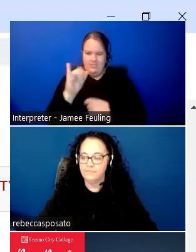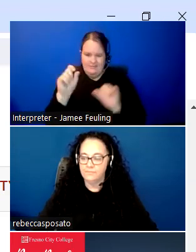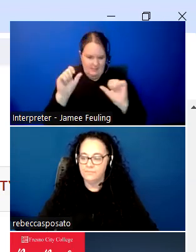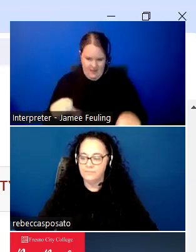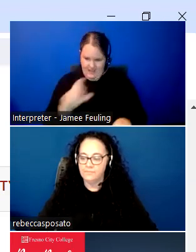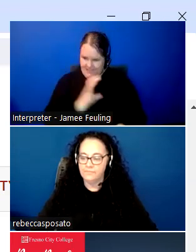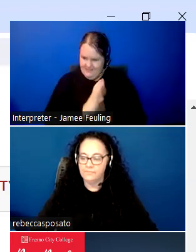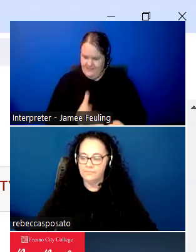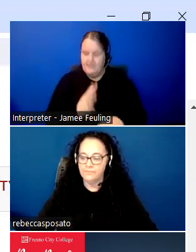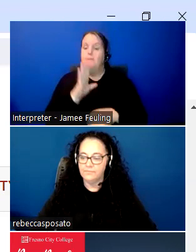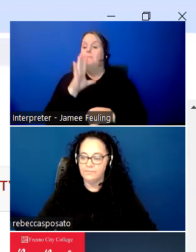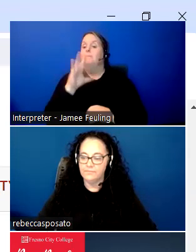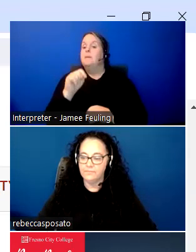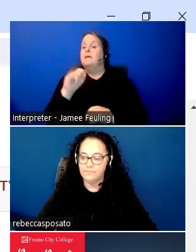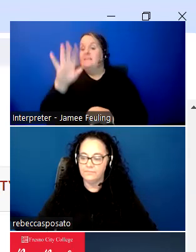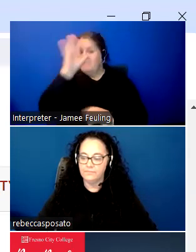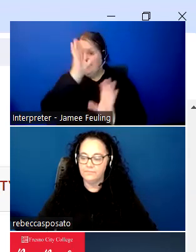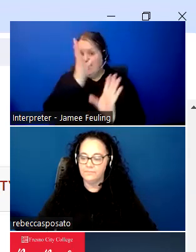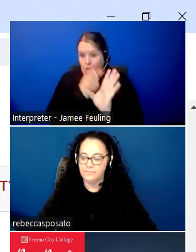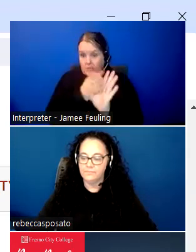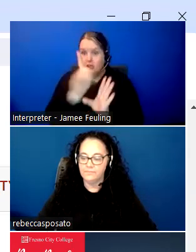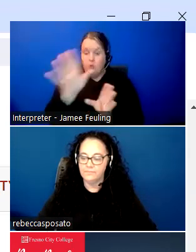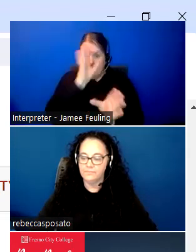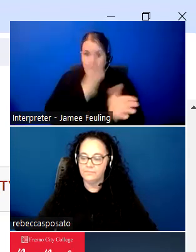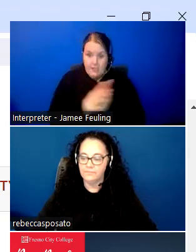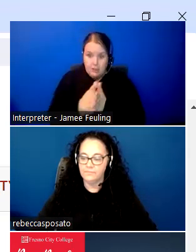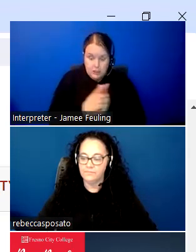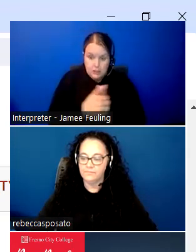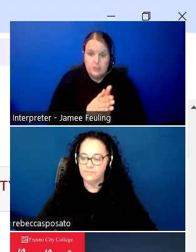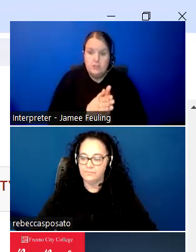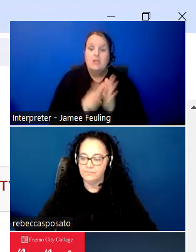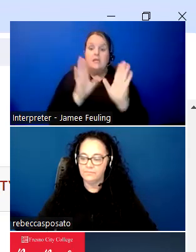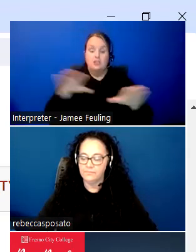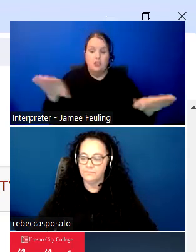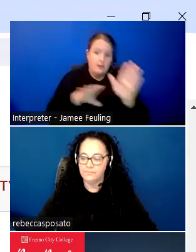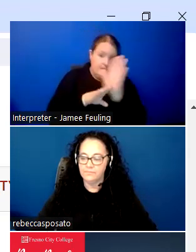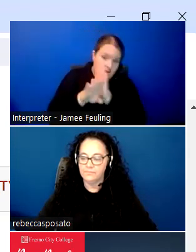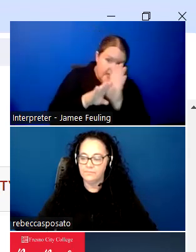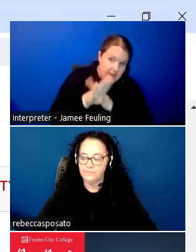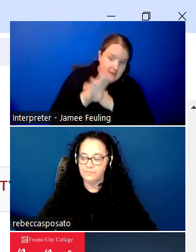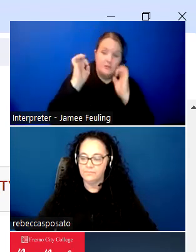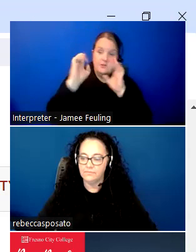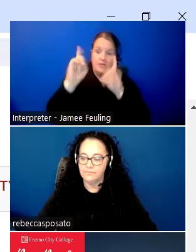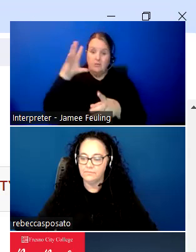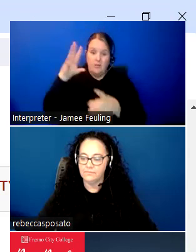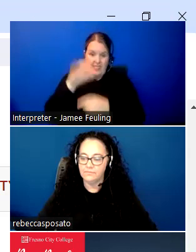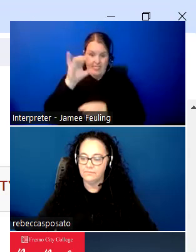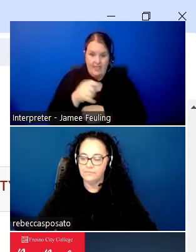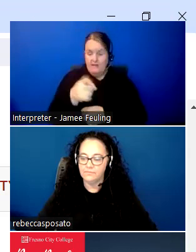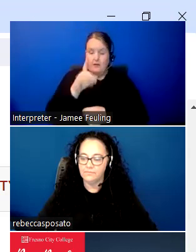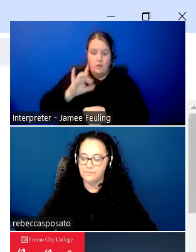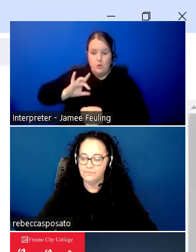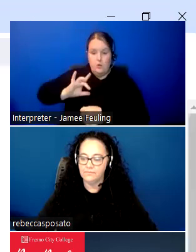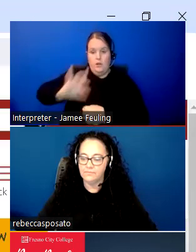But if psychology is your passion and child development education is in the same pathway, then you would just go to